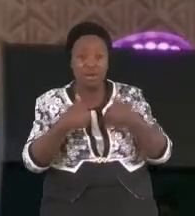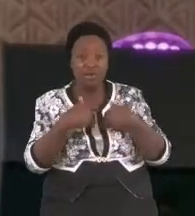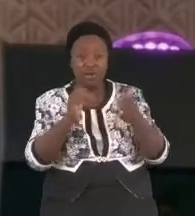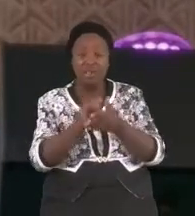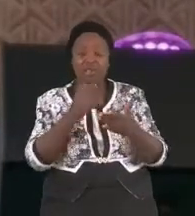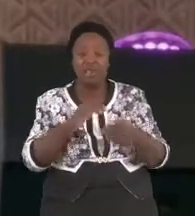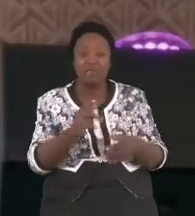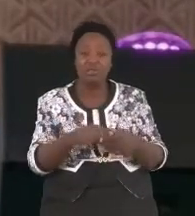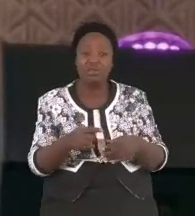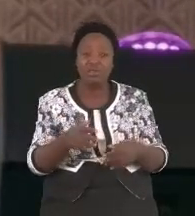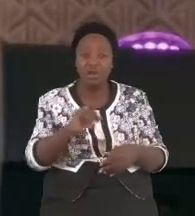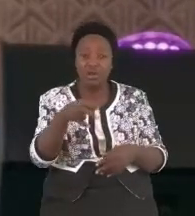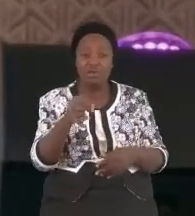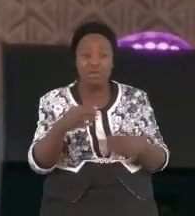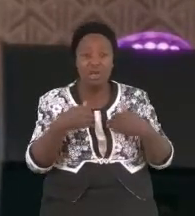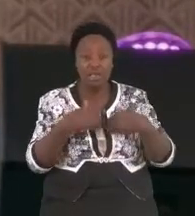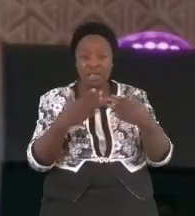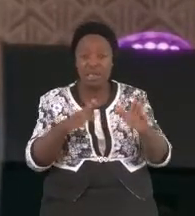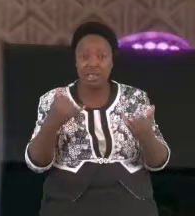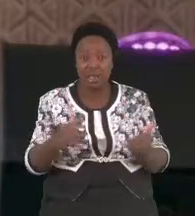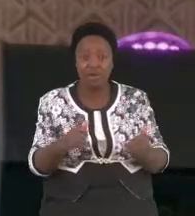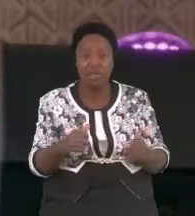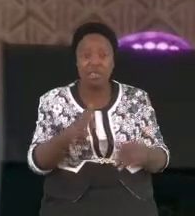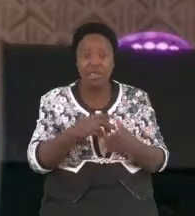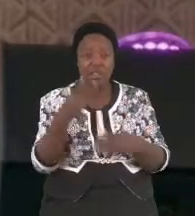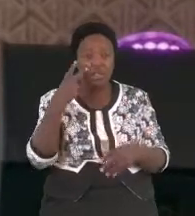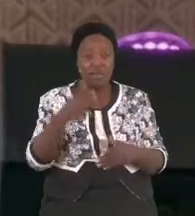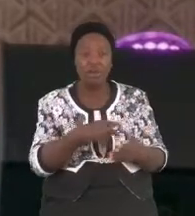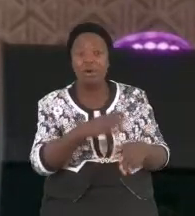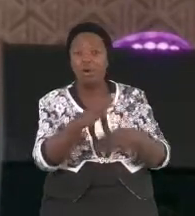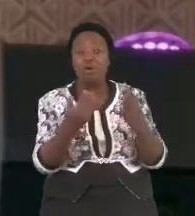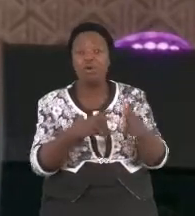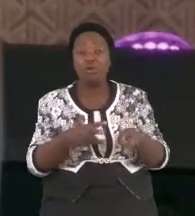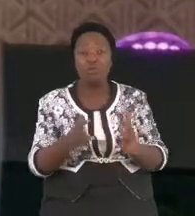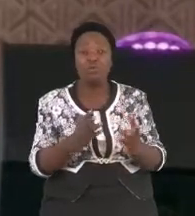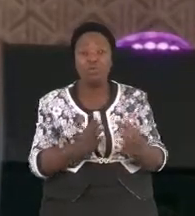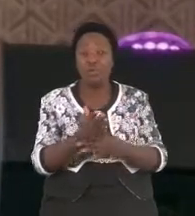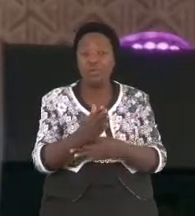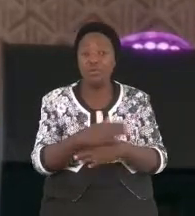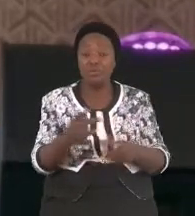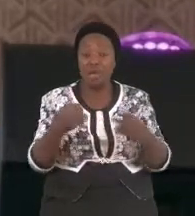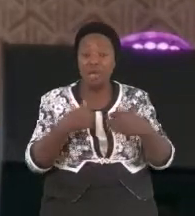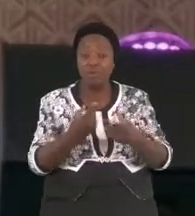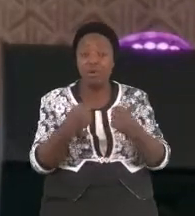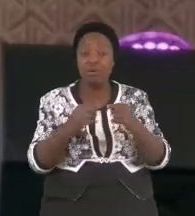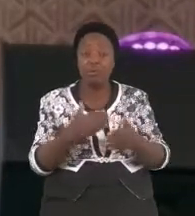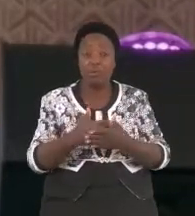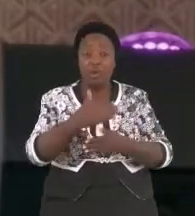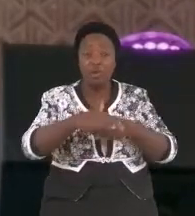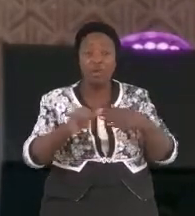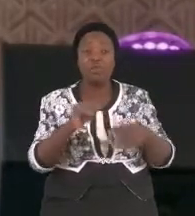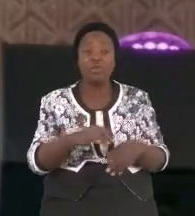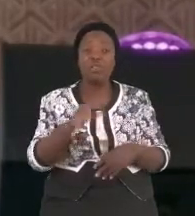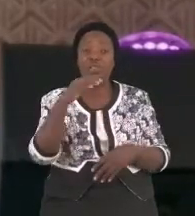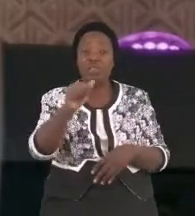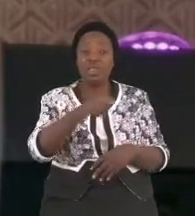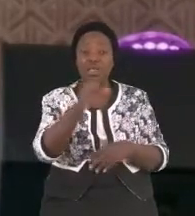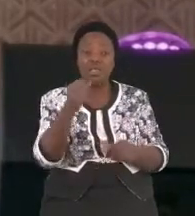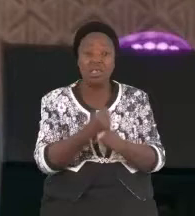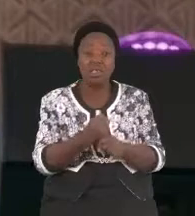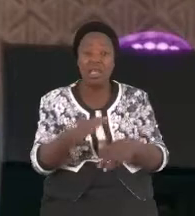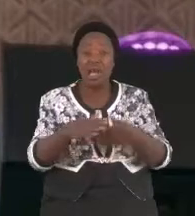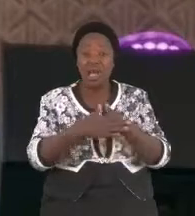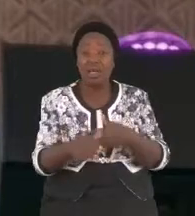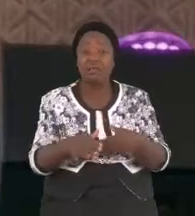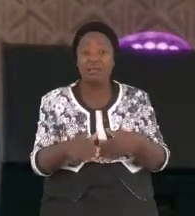come all the way through. And we have come beyond 10 years after John had died. After Christ